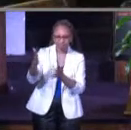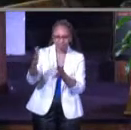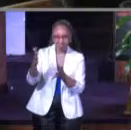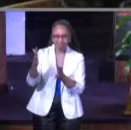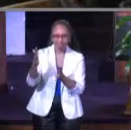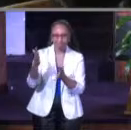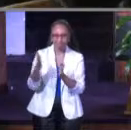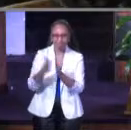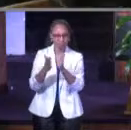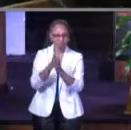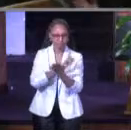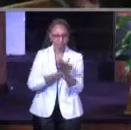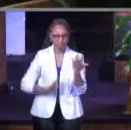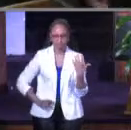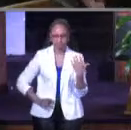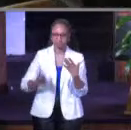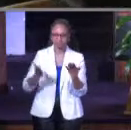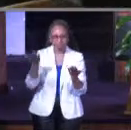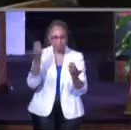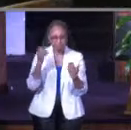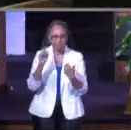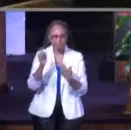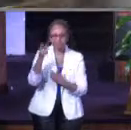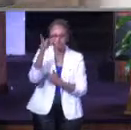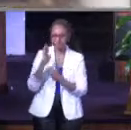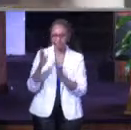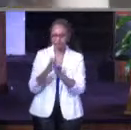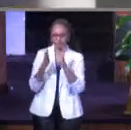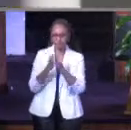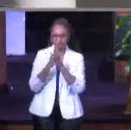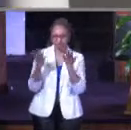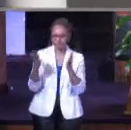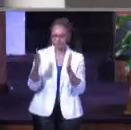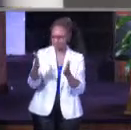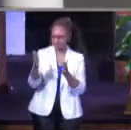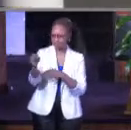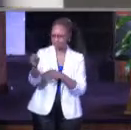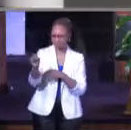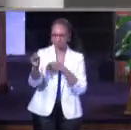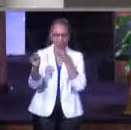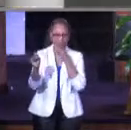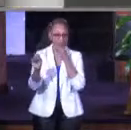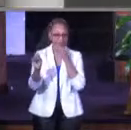yes. Praise the Lord. Come on. Let's give God praise. Yeah.